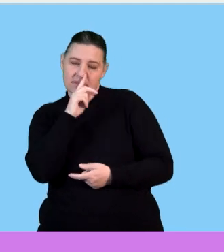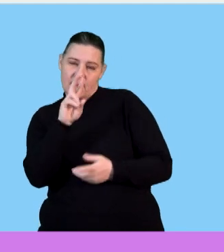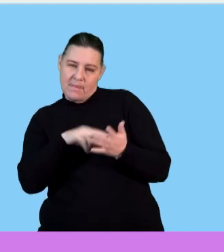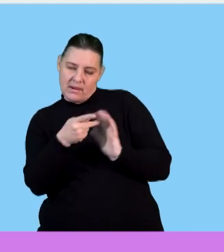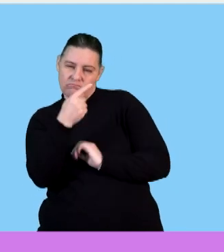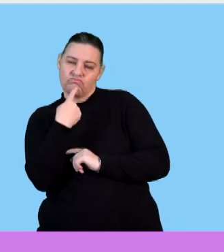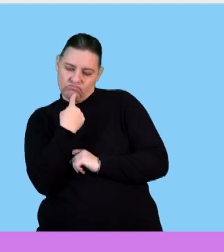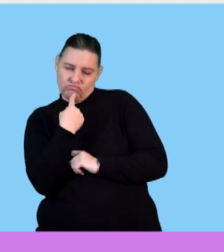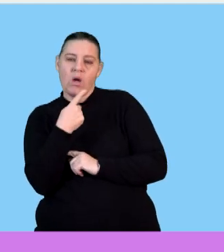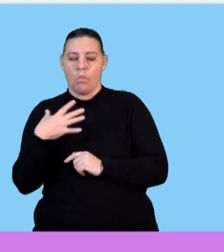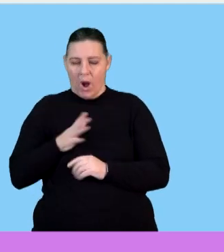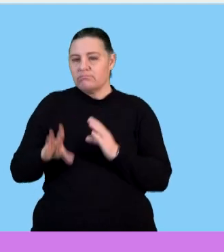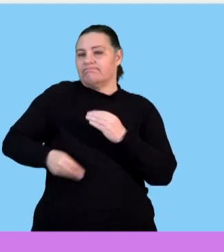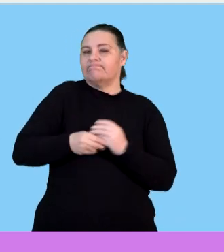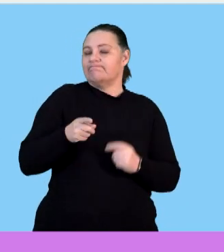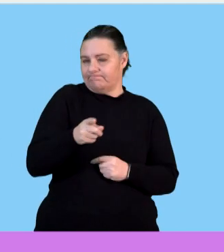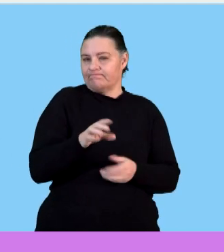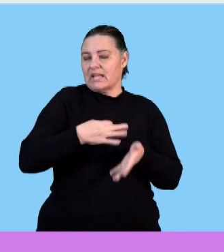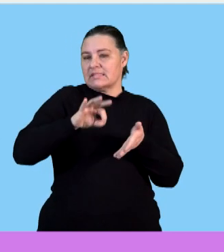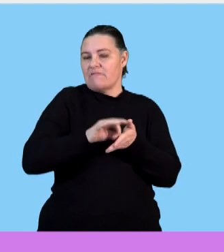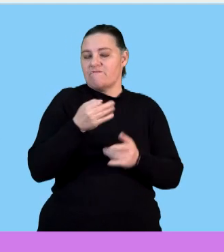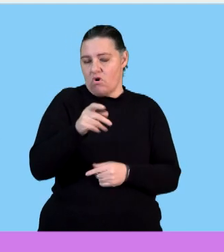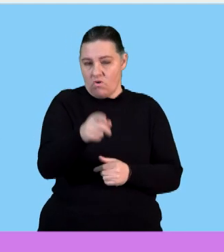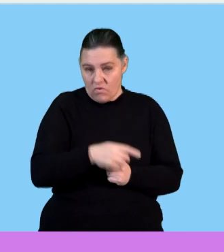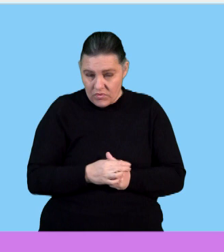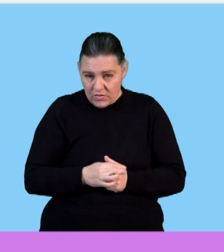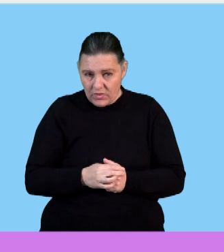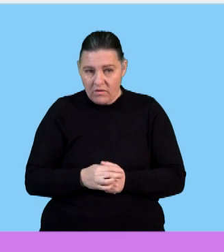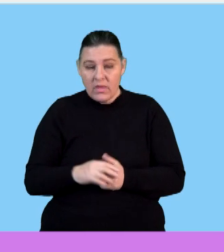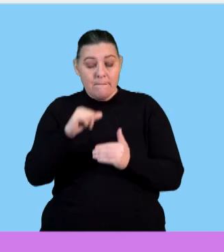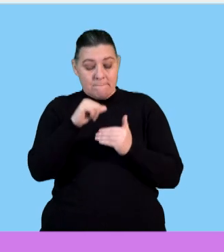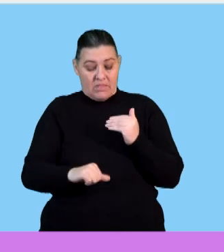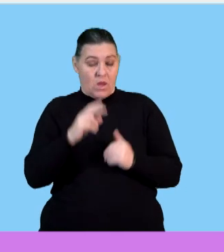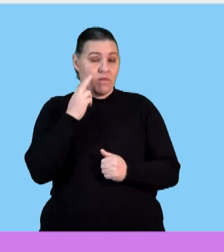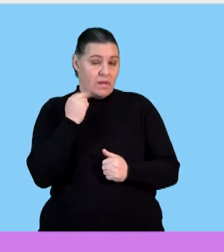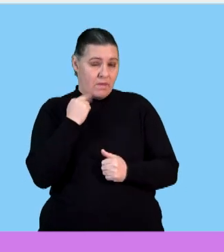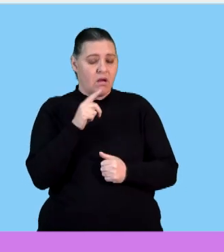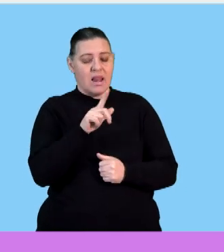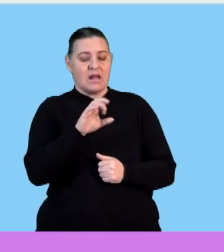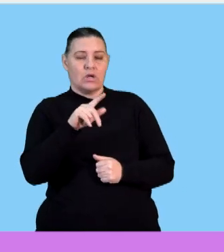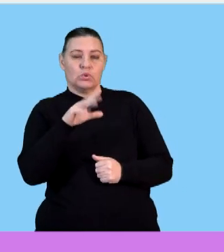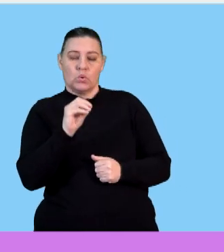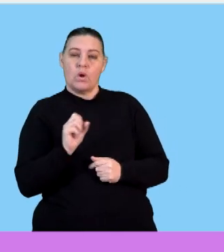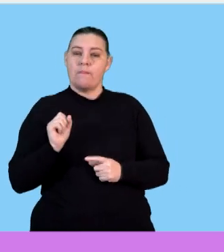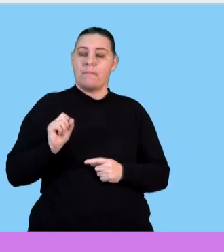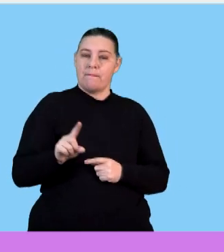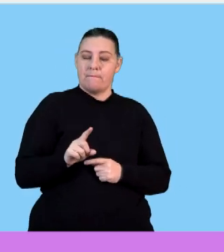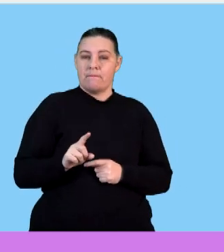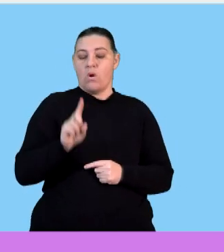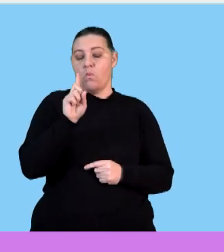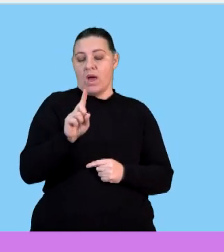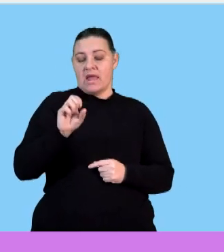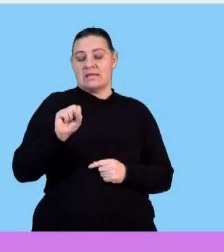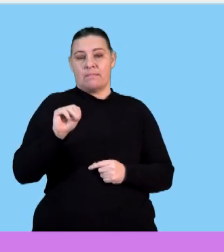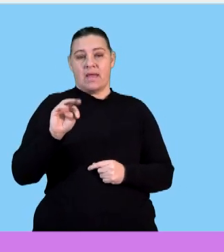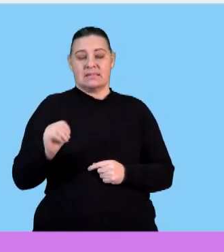decides to sign up. All right. So, during the month of November, Larato sends 1 SMS per